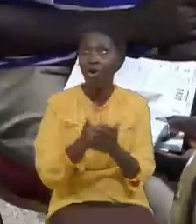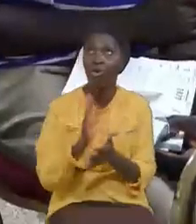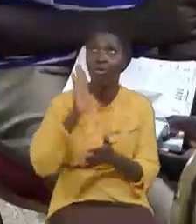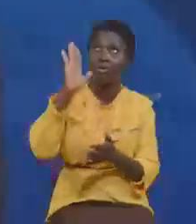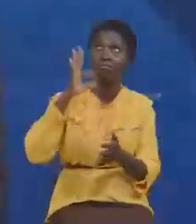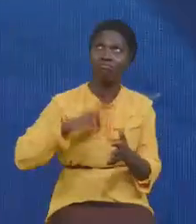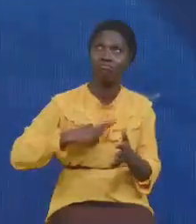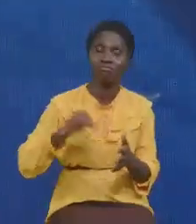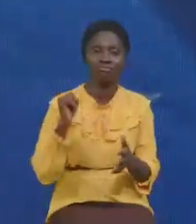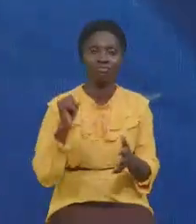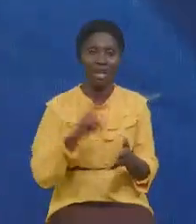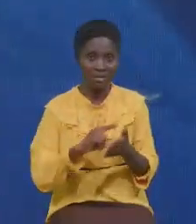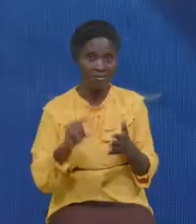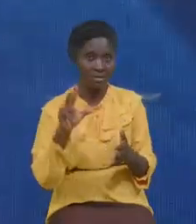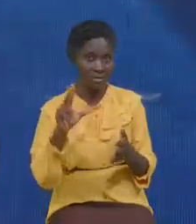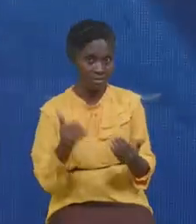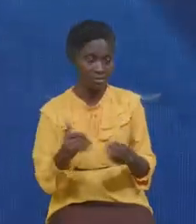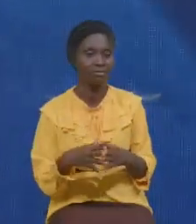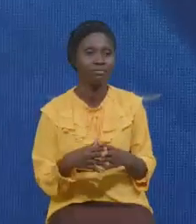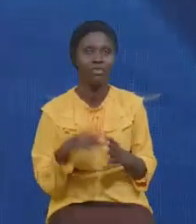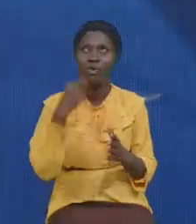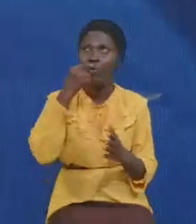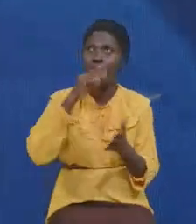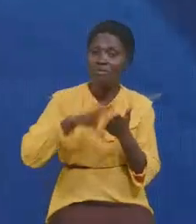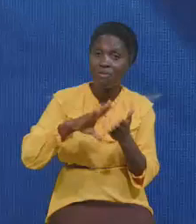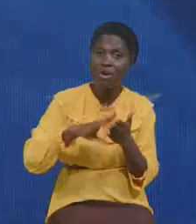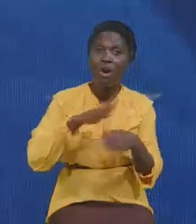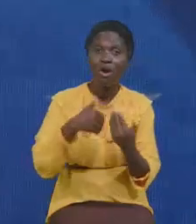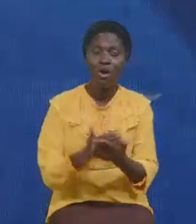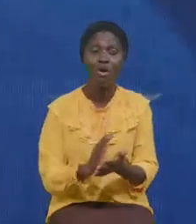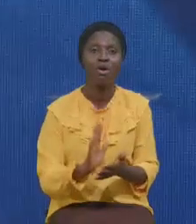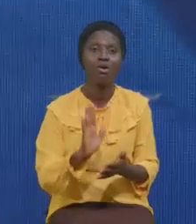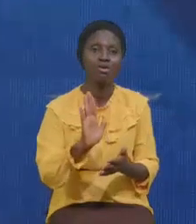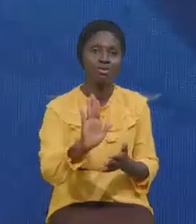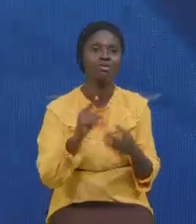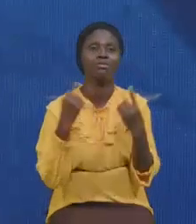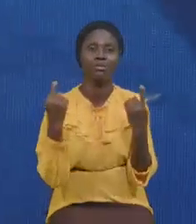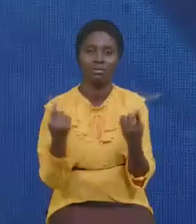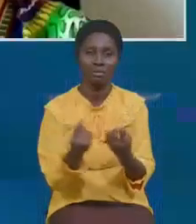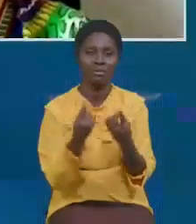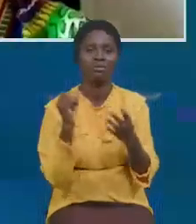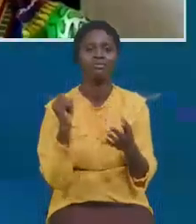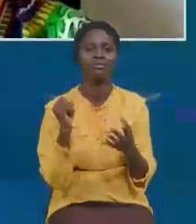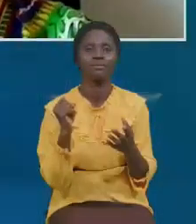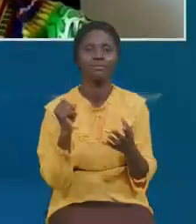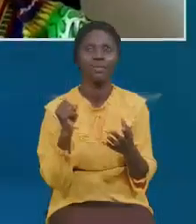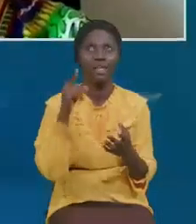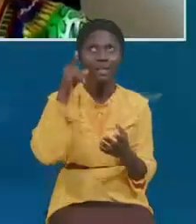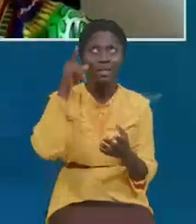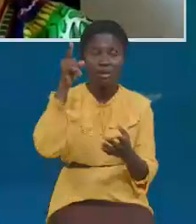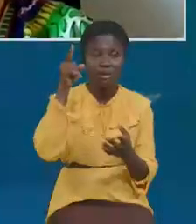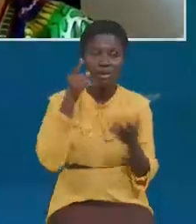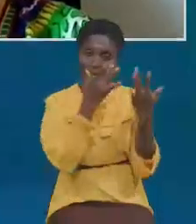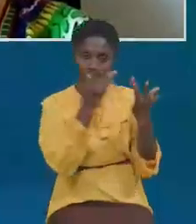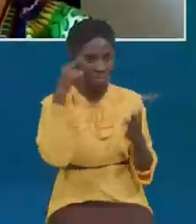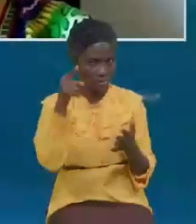benefits. Verse 3 now, who forgiveth all thine iniquities. He's waiting for you